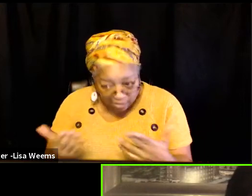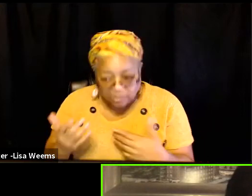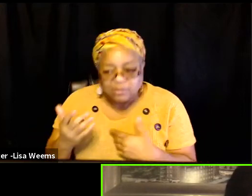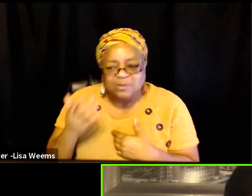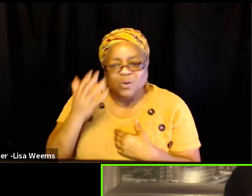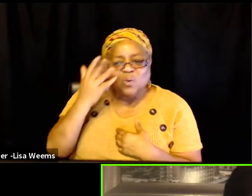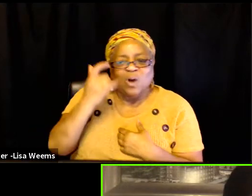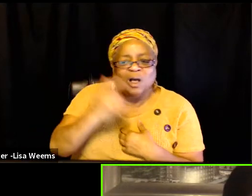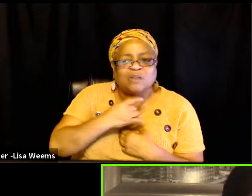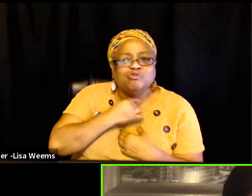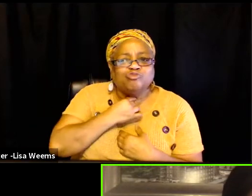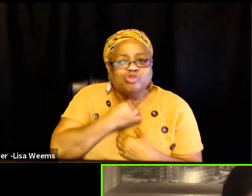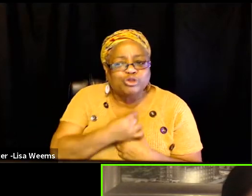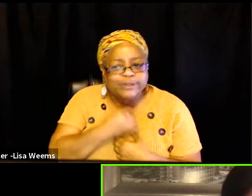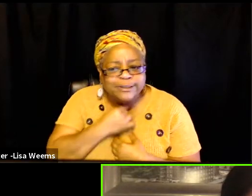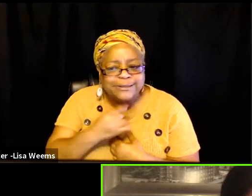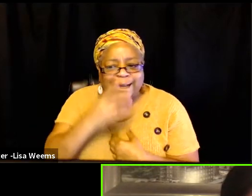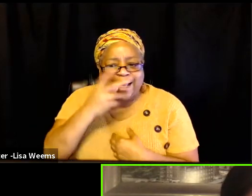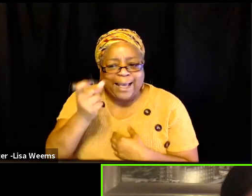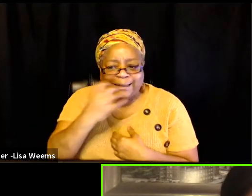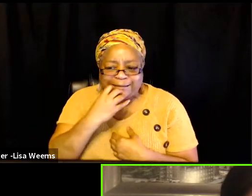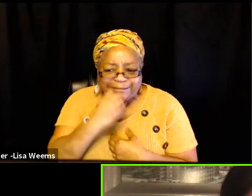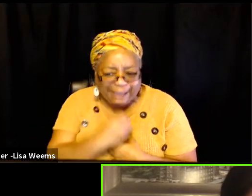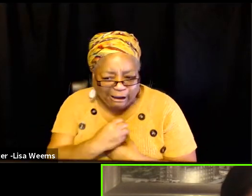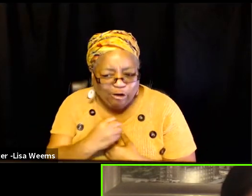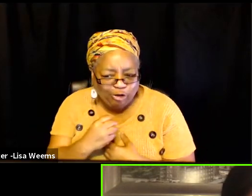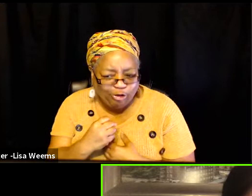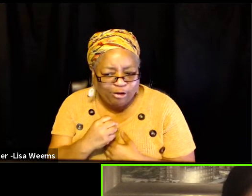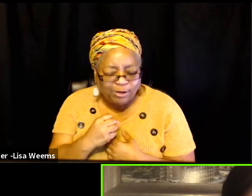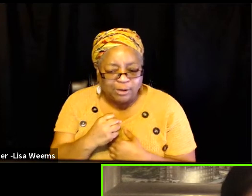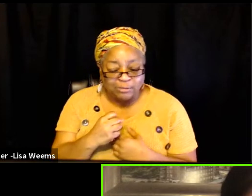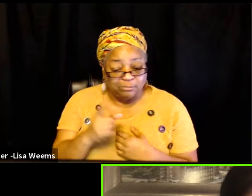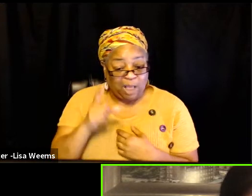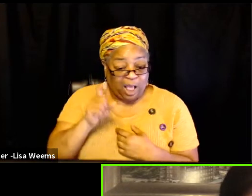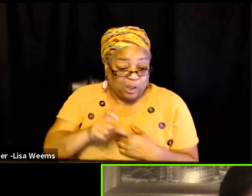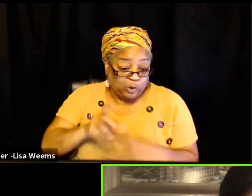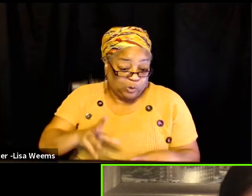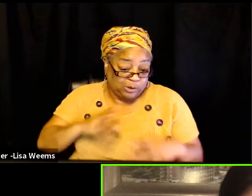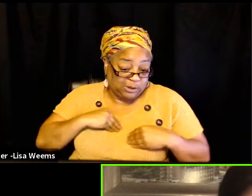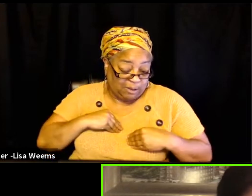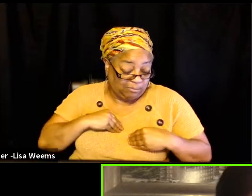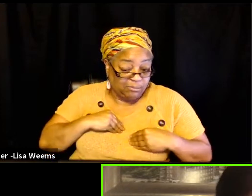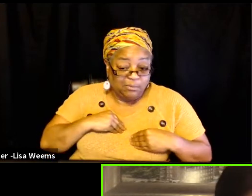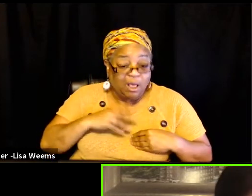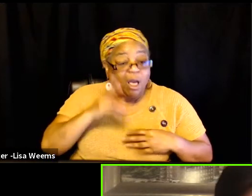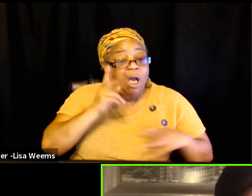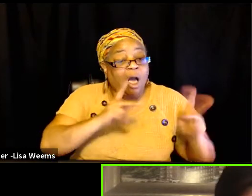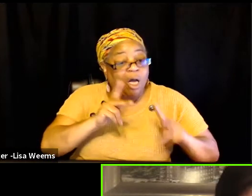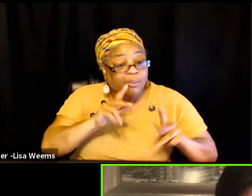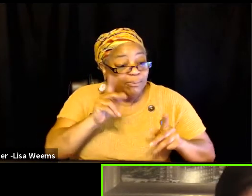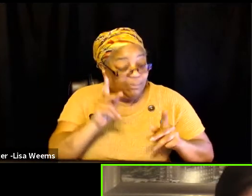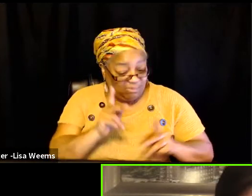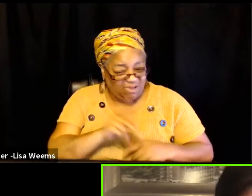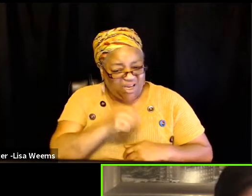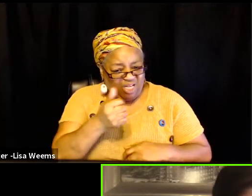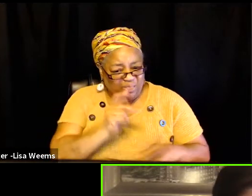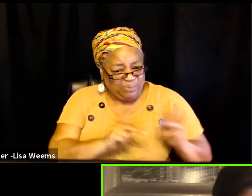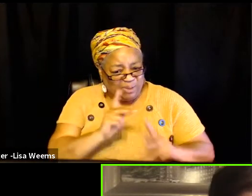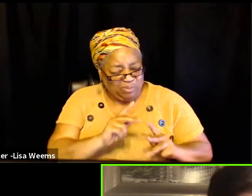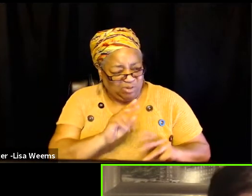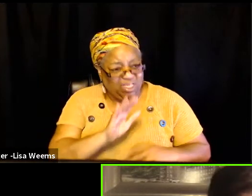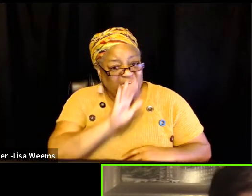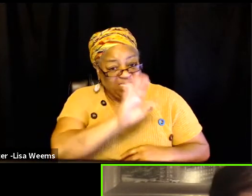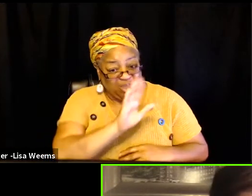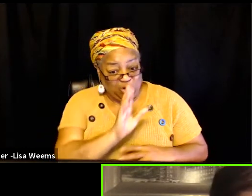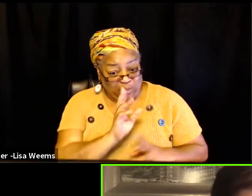end, I had to accept the fact that other people's opinion of what I was doing with my free time